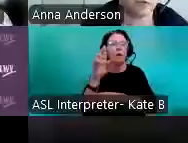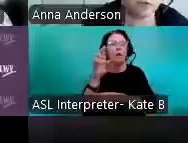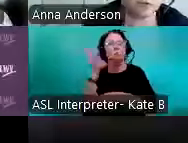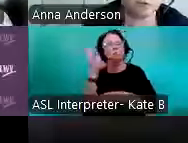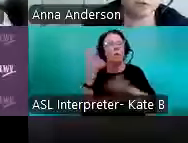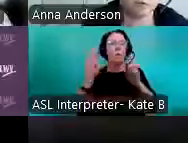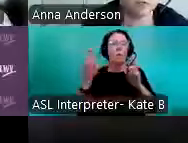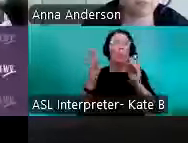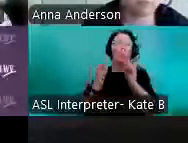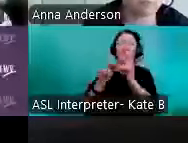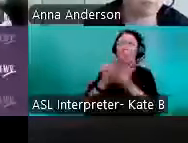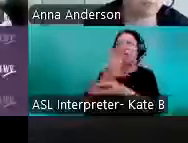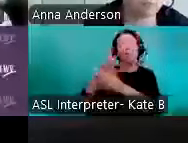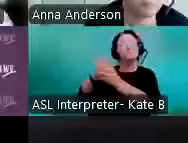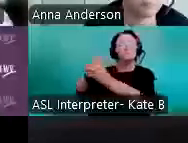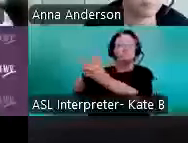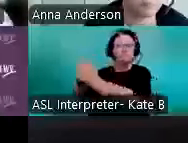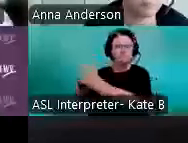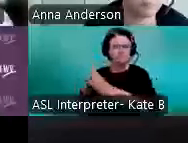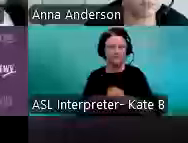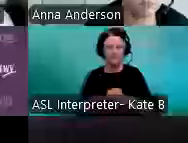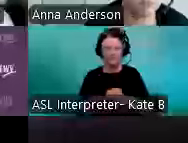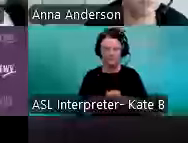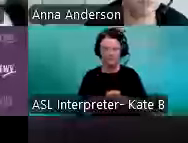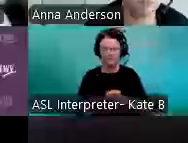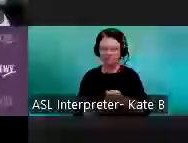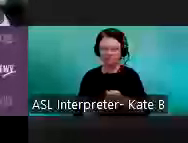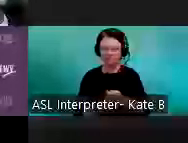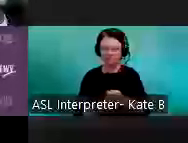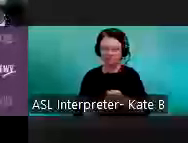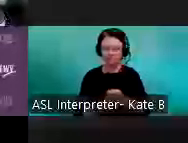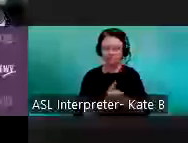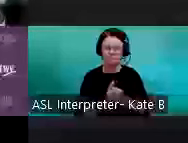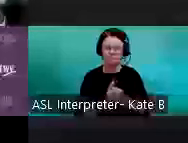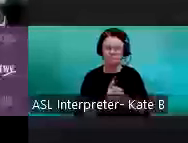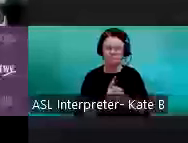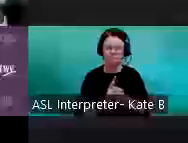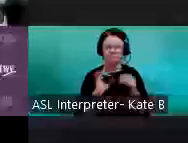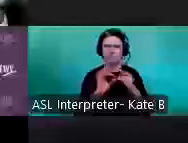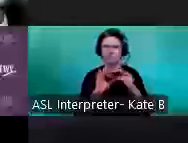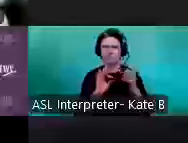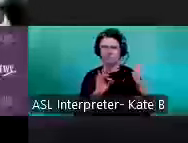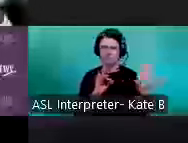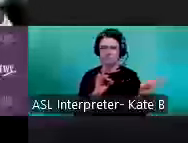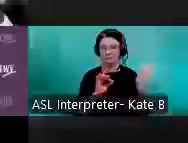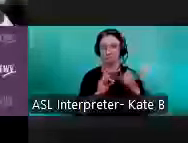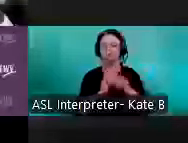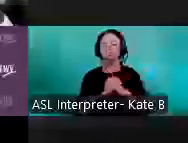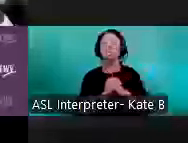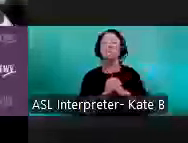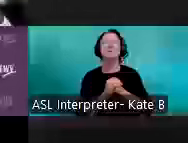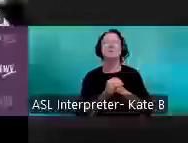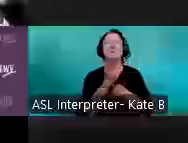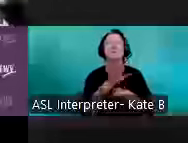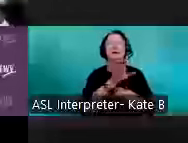people involved in the process. Before I get too far, I just want to mention what the Disability Vote